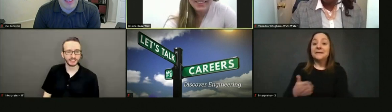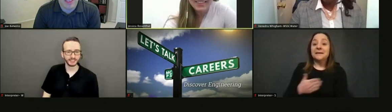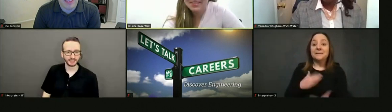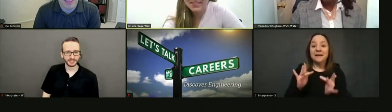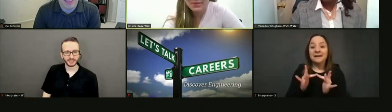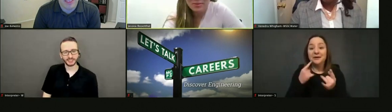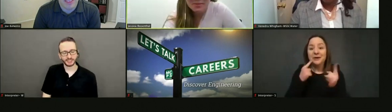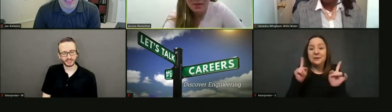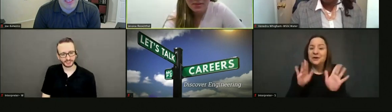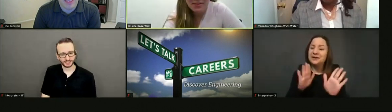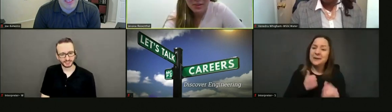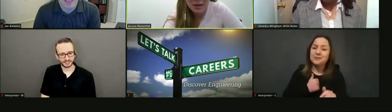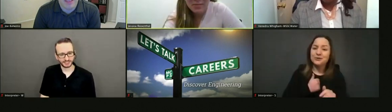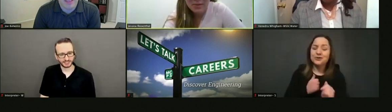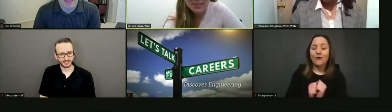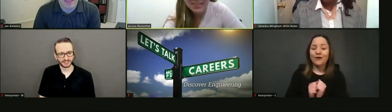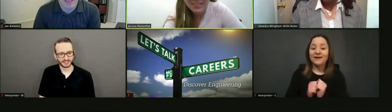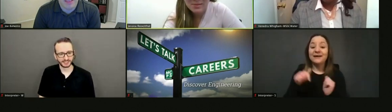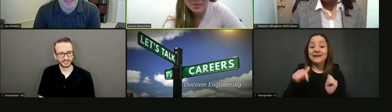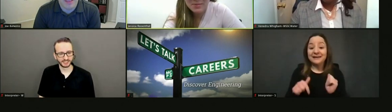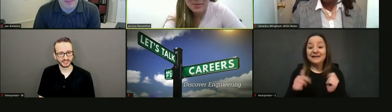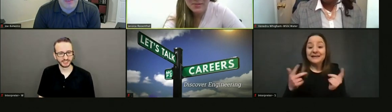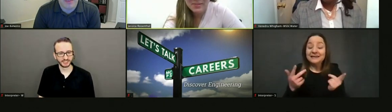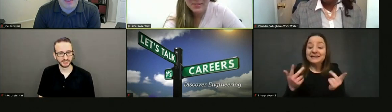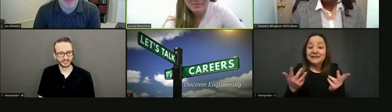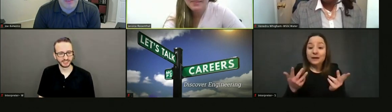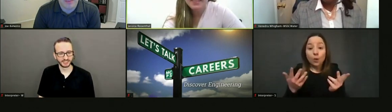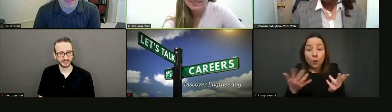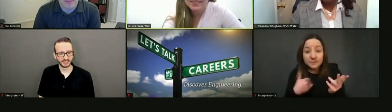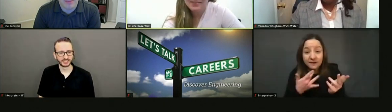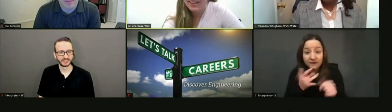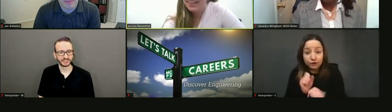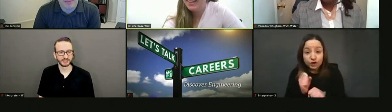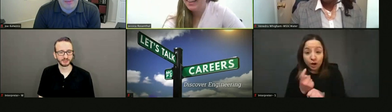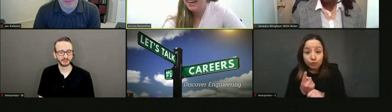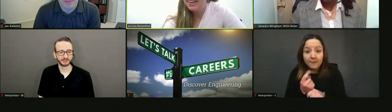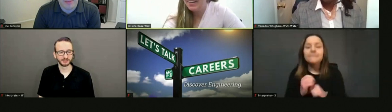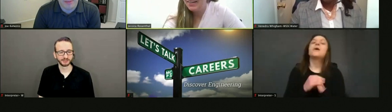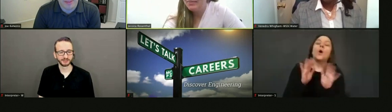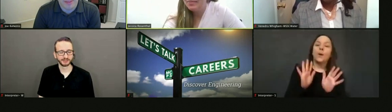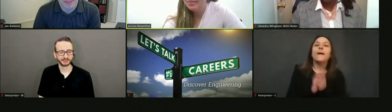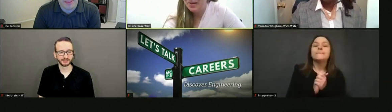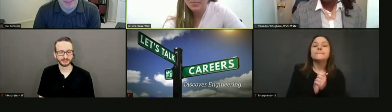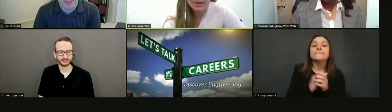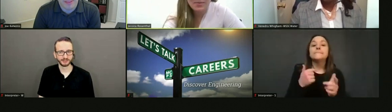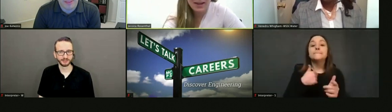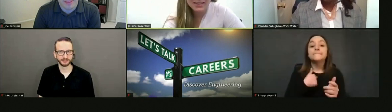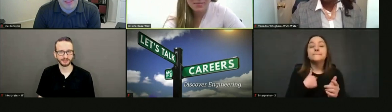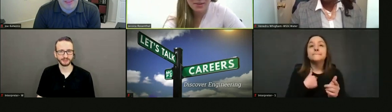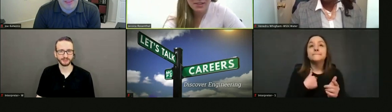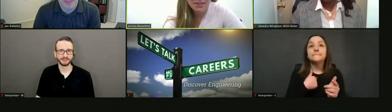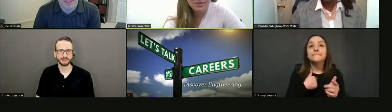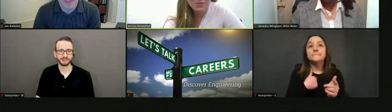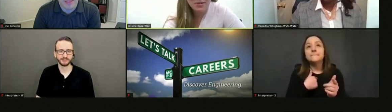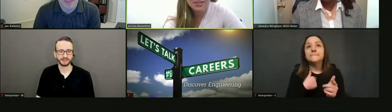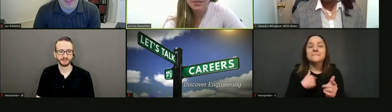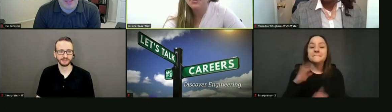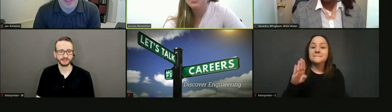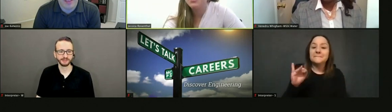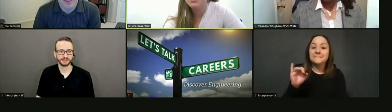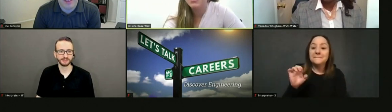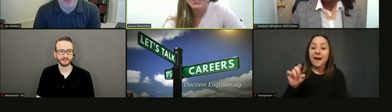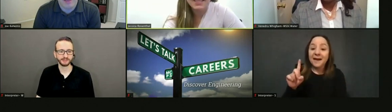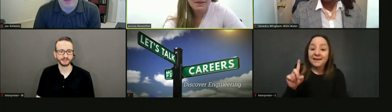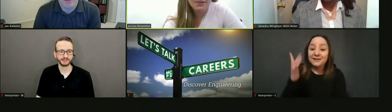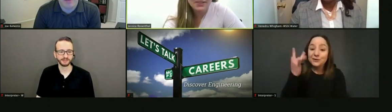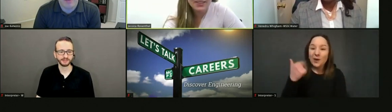guys. This is what's my favorite job. What's been my favorite job? Awesome. Yeah. I'm pretty biased. I'm fresh out of school,